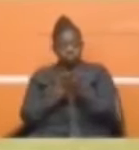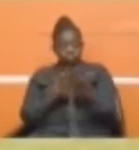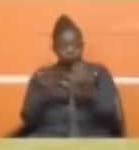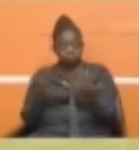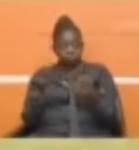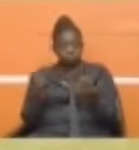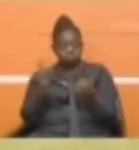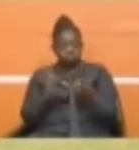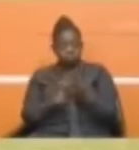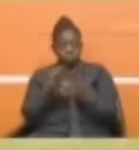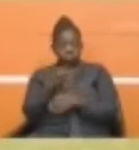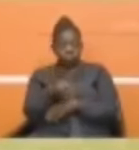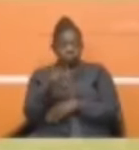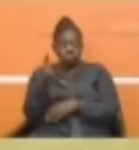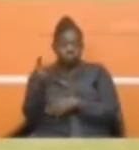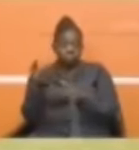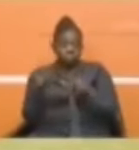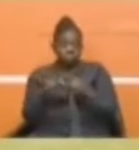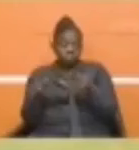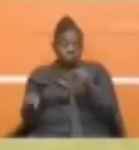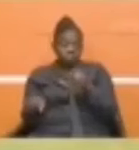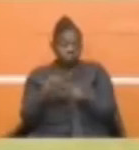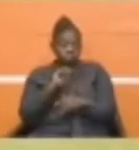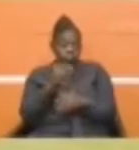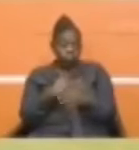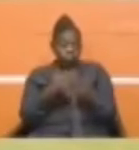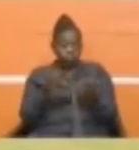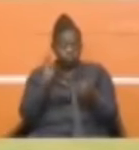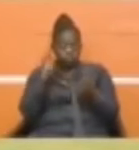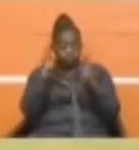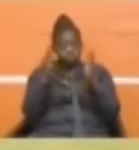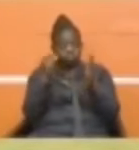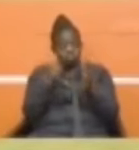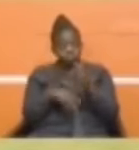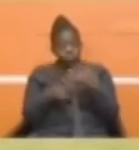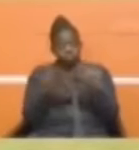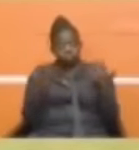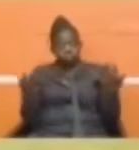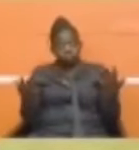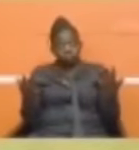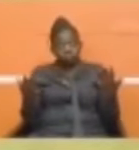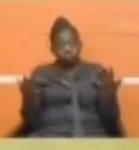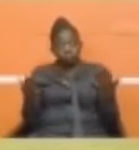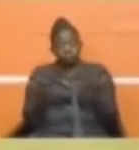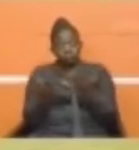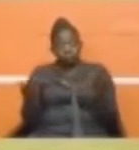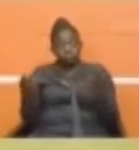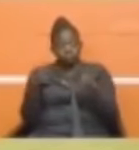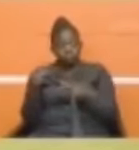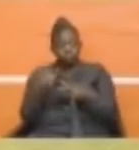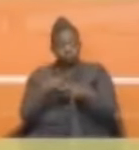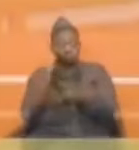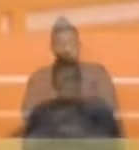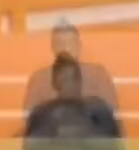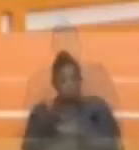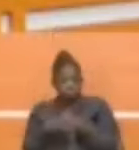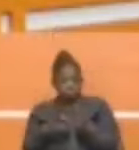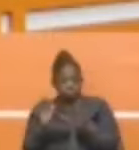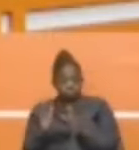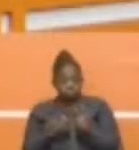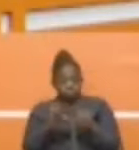over from Yazawa Billy. Never to go back. And the China it is because of the independent swamp here, she just can't just send no call up to improve that team